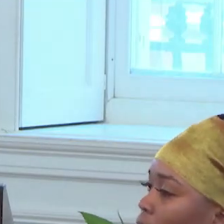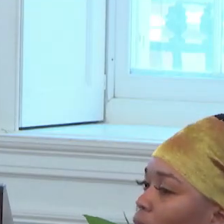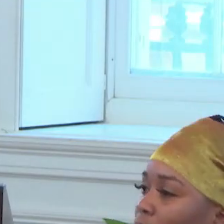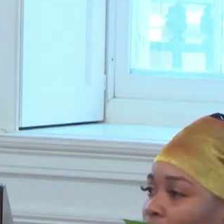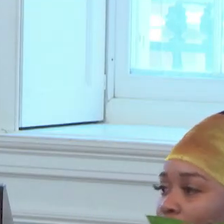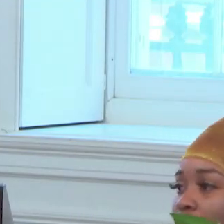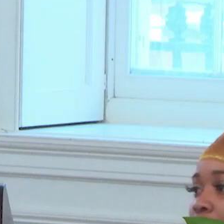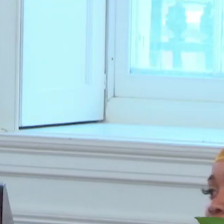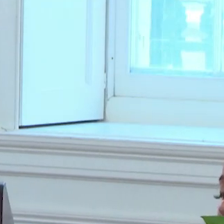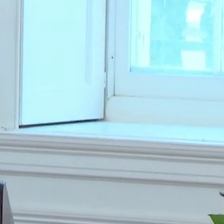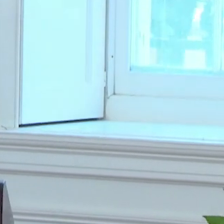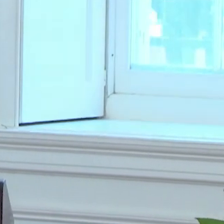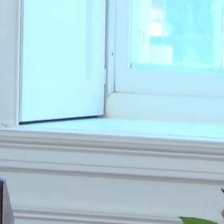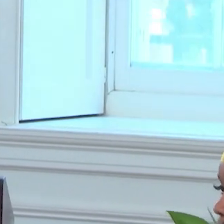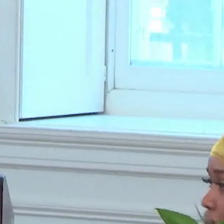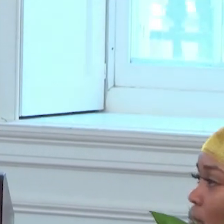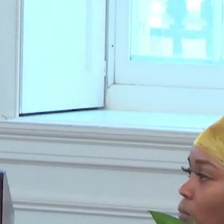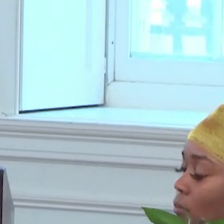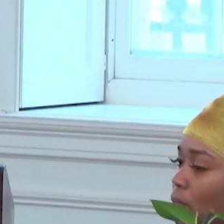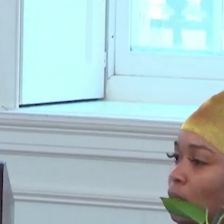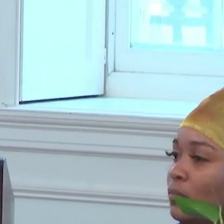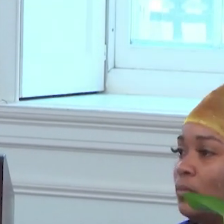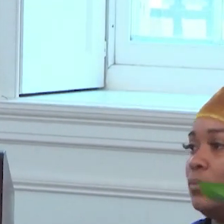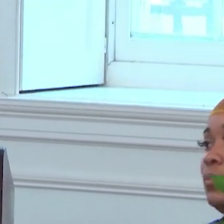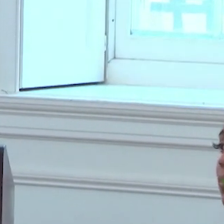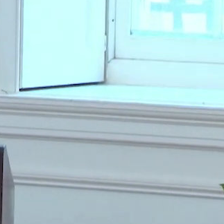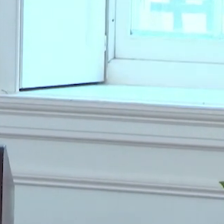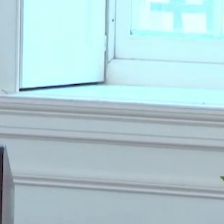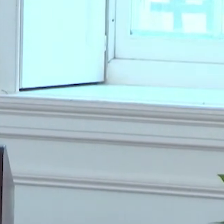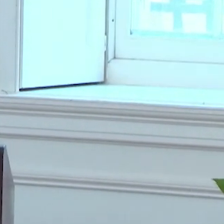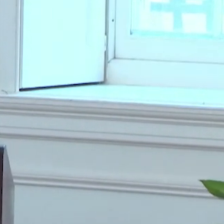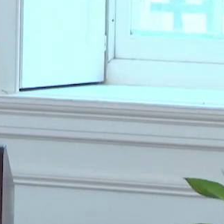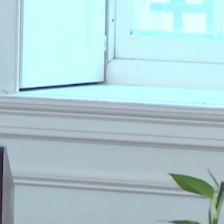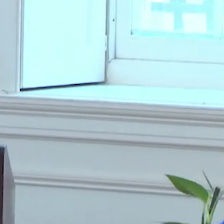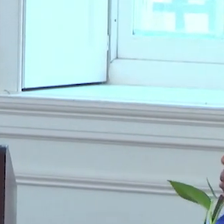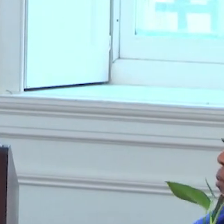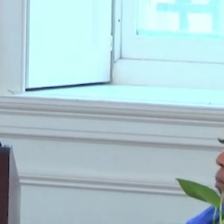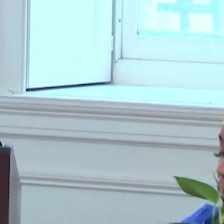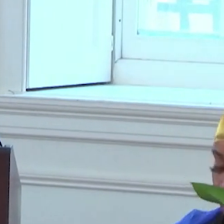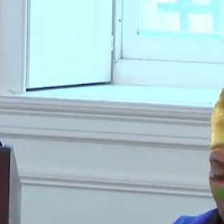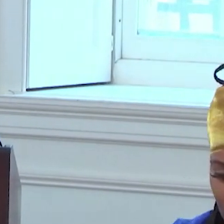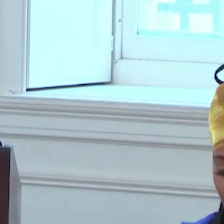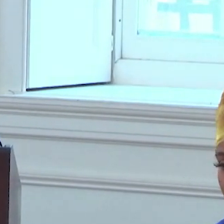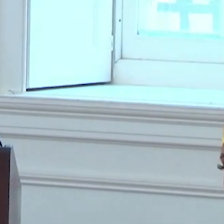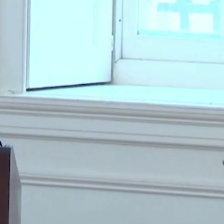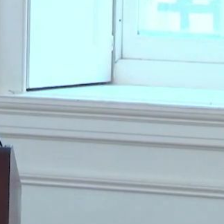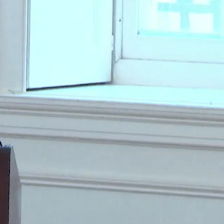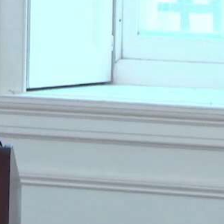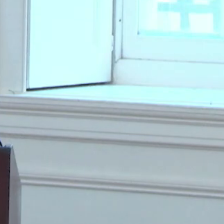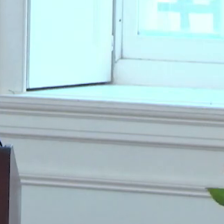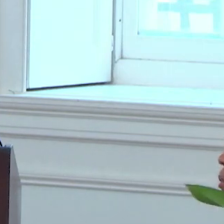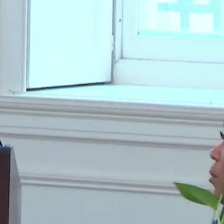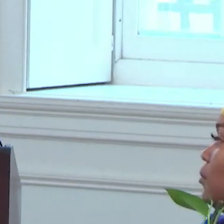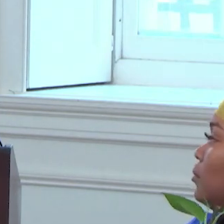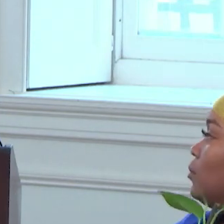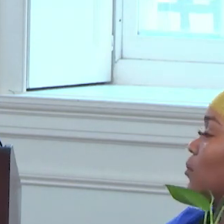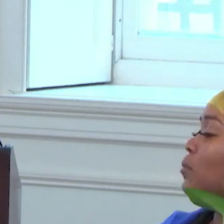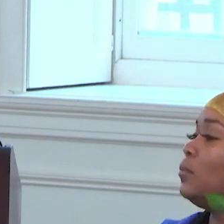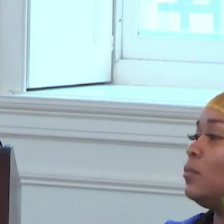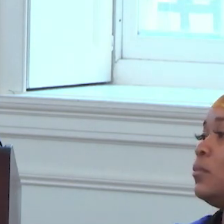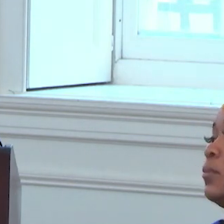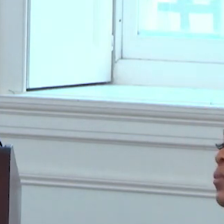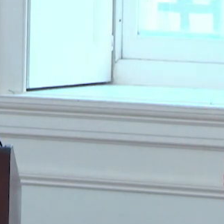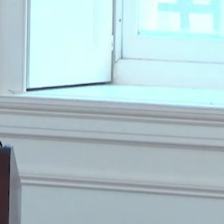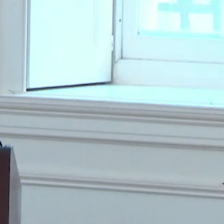us. They have walked the walk. They have fought the fight. They survived and made our